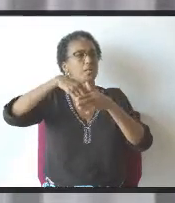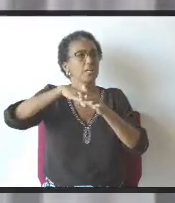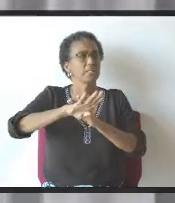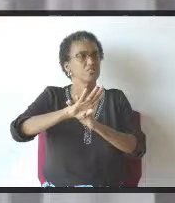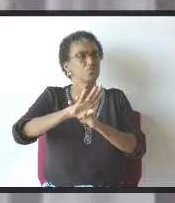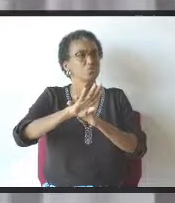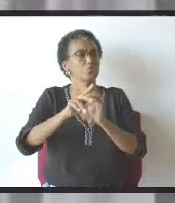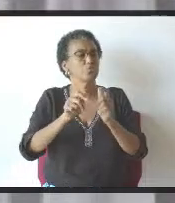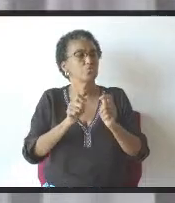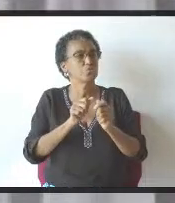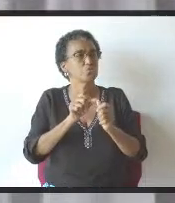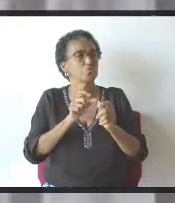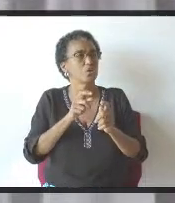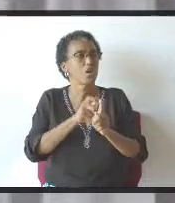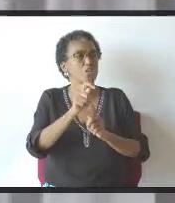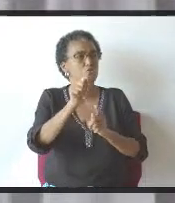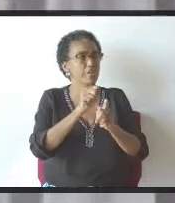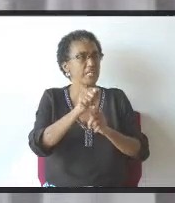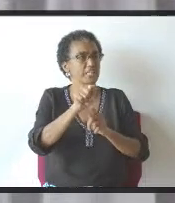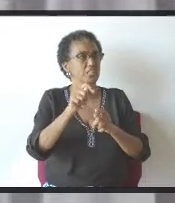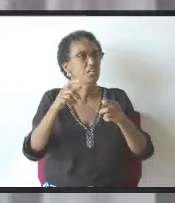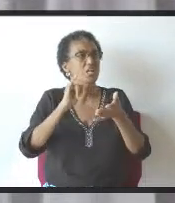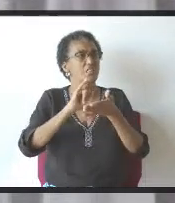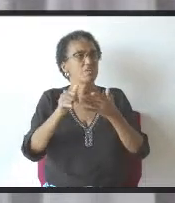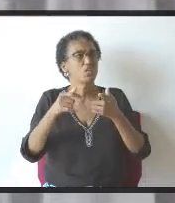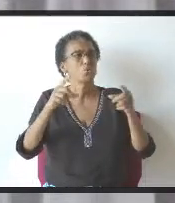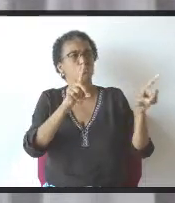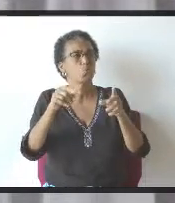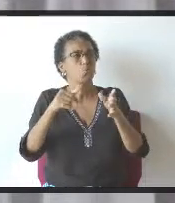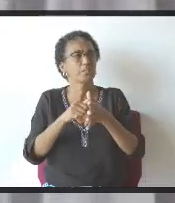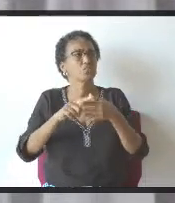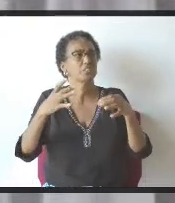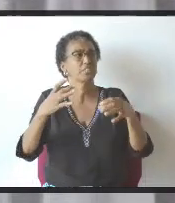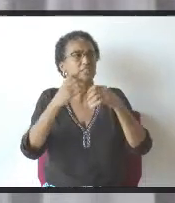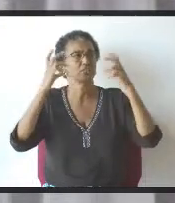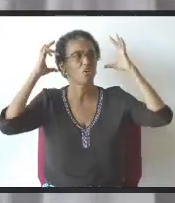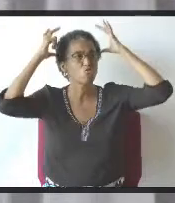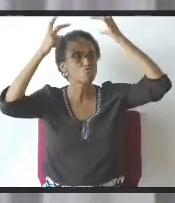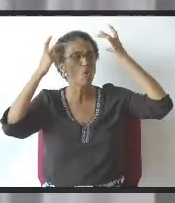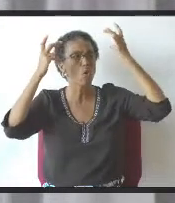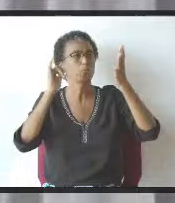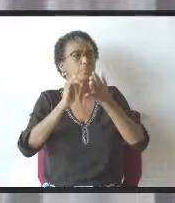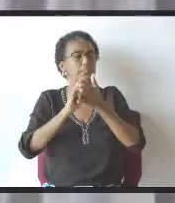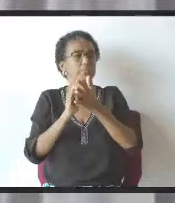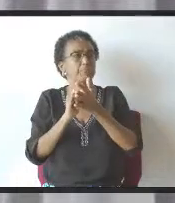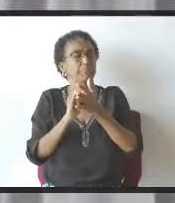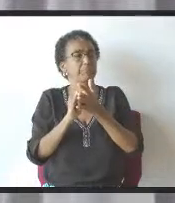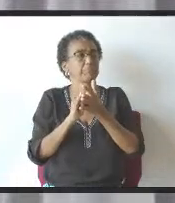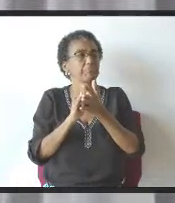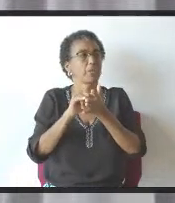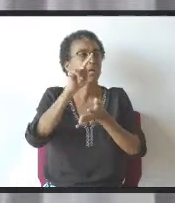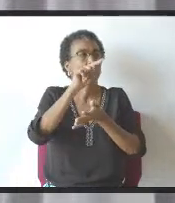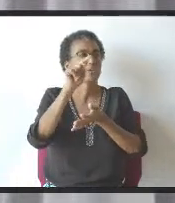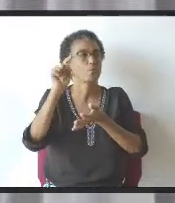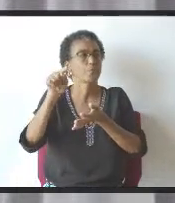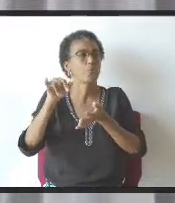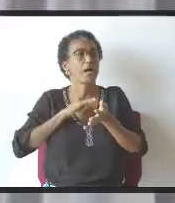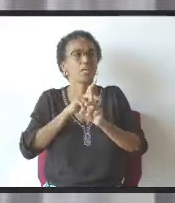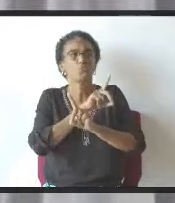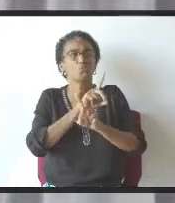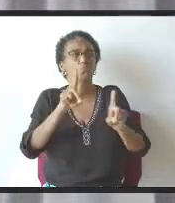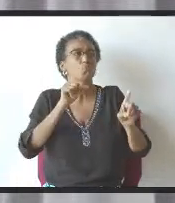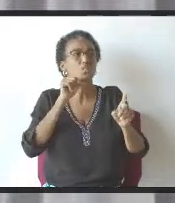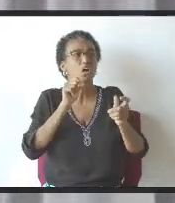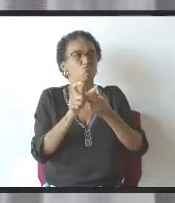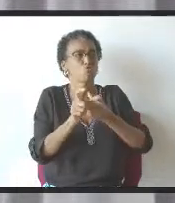that will not last, but we do it to get a crown that will last forever. Though I do not run like someone running